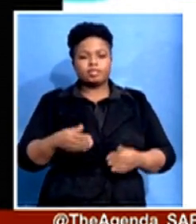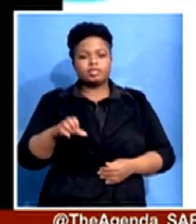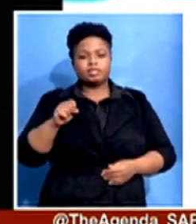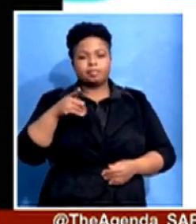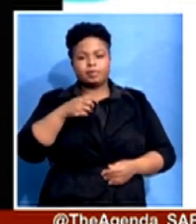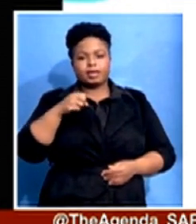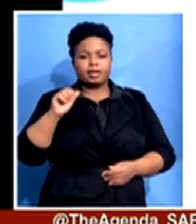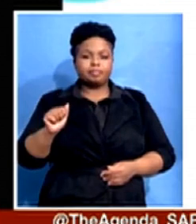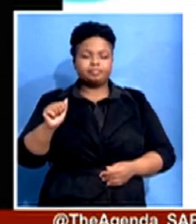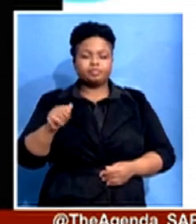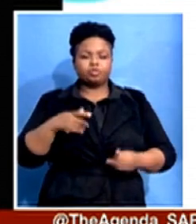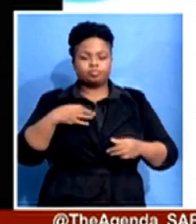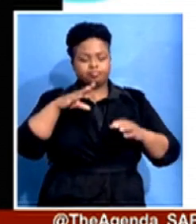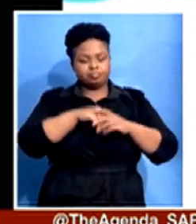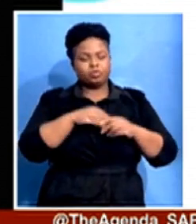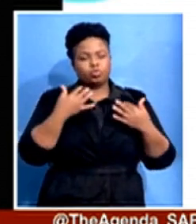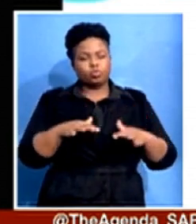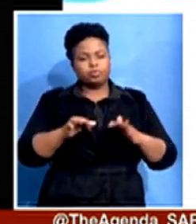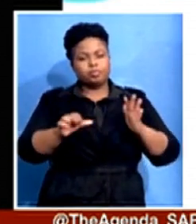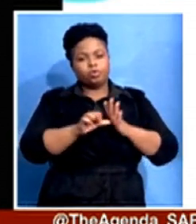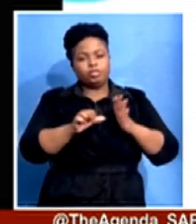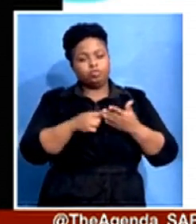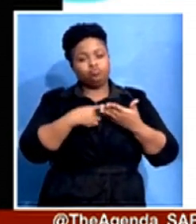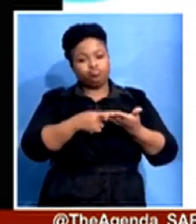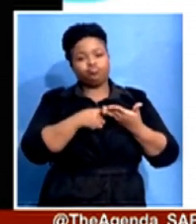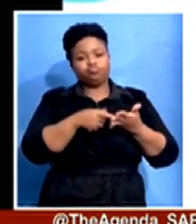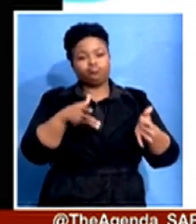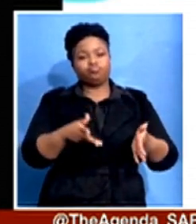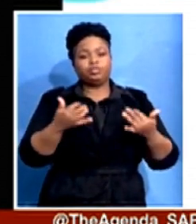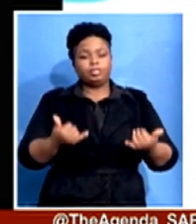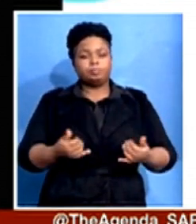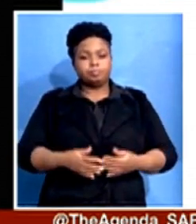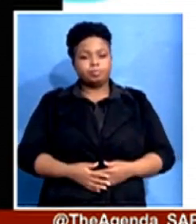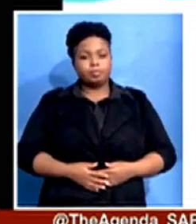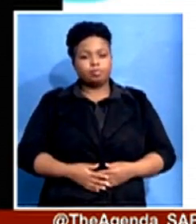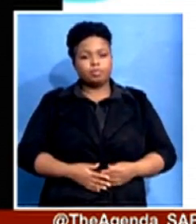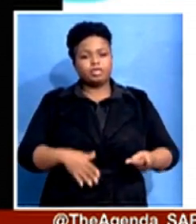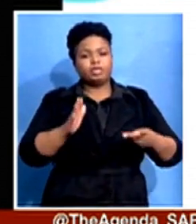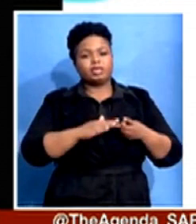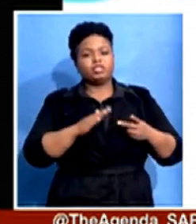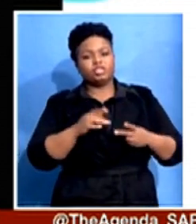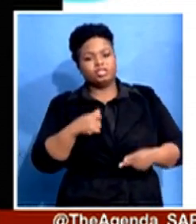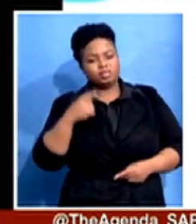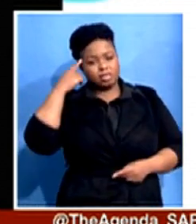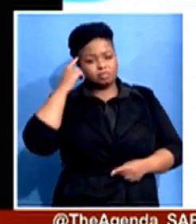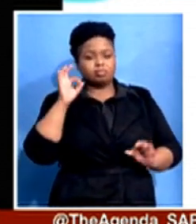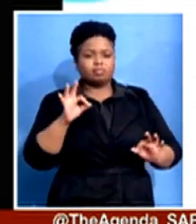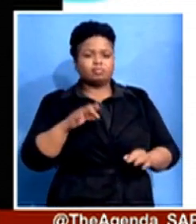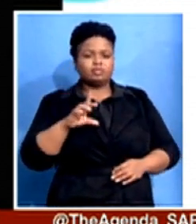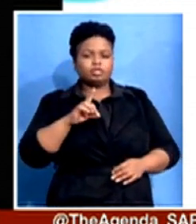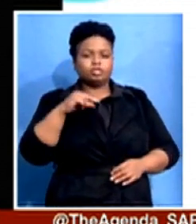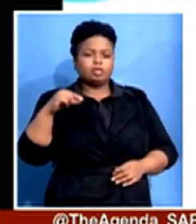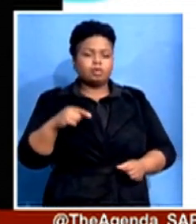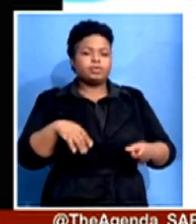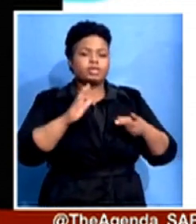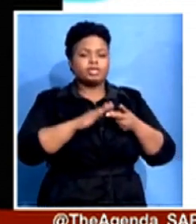important conversation. I think the DG has shared quite extensively in terms of the efforts that